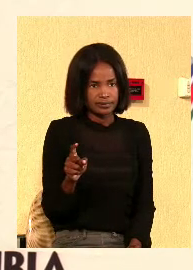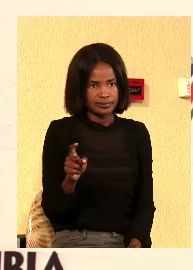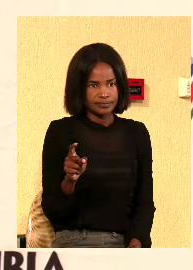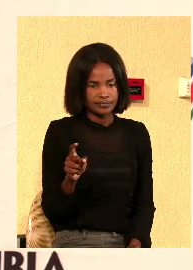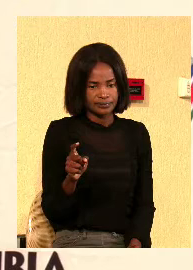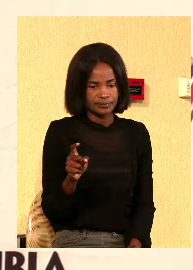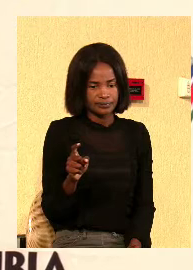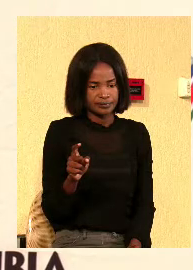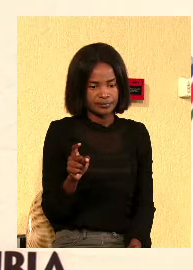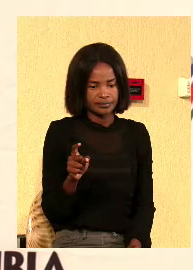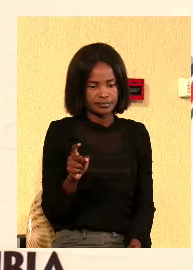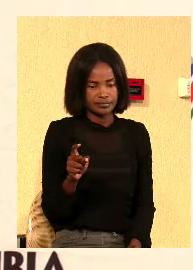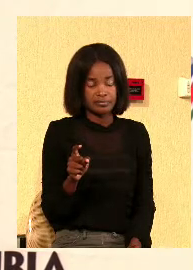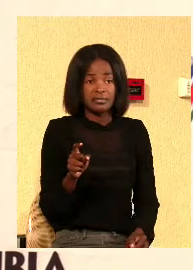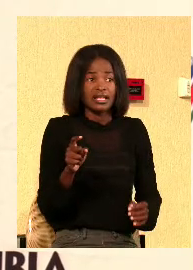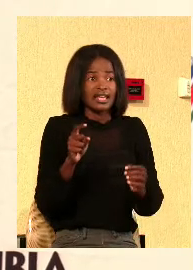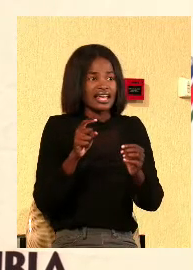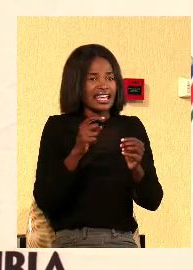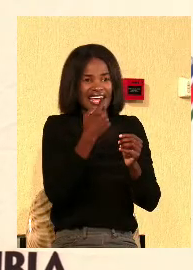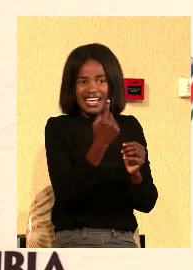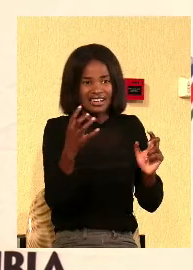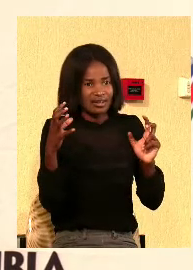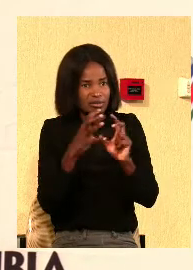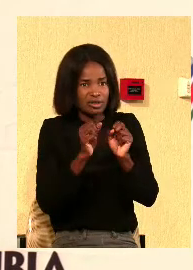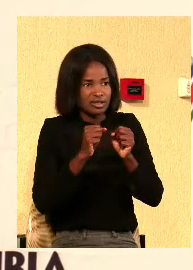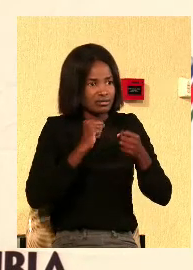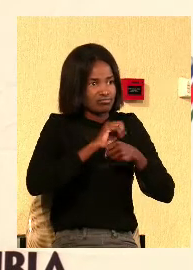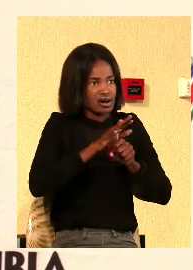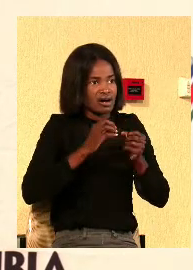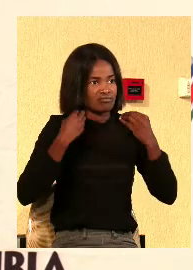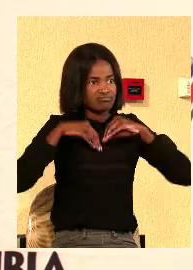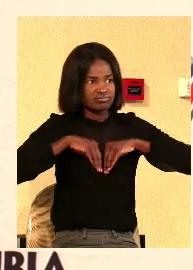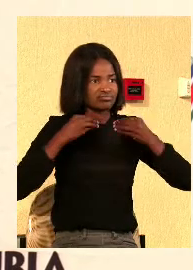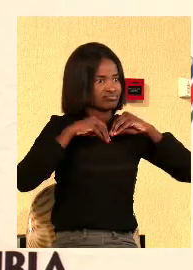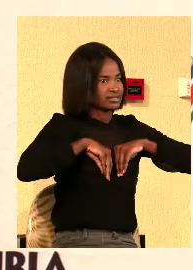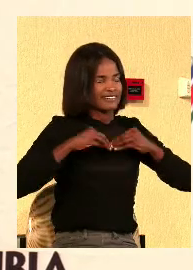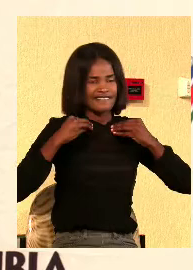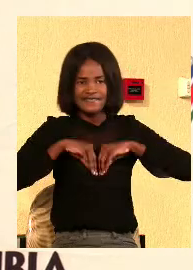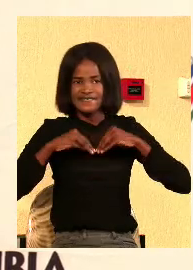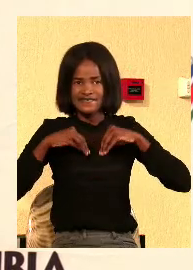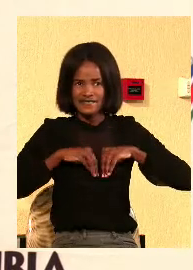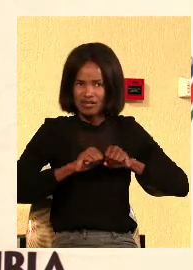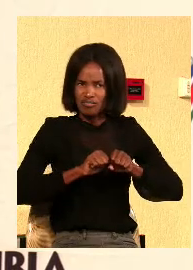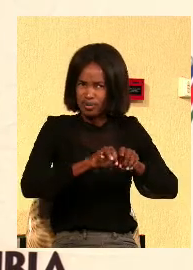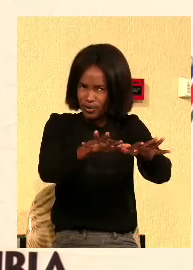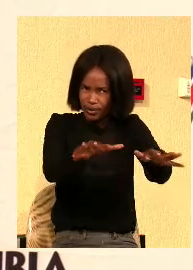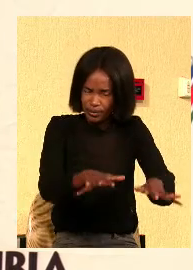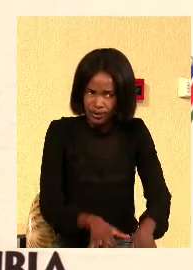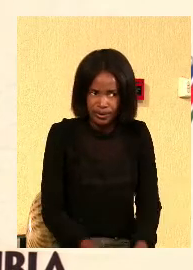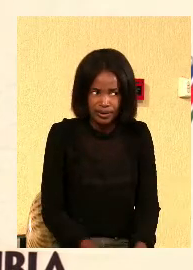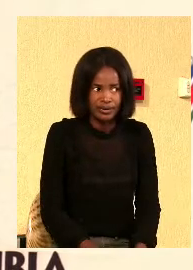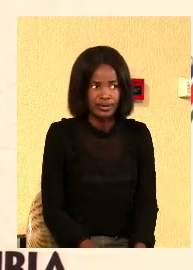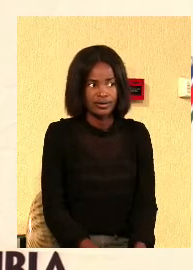into any community, and then that community is having a problem